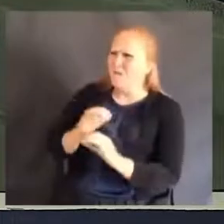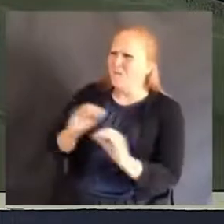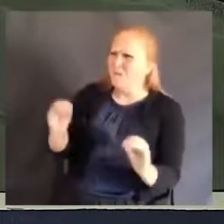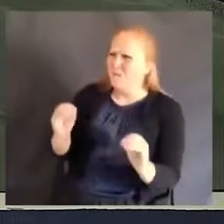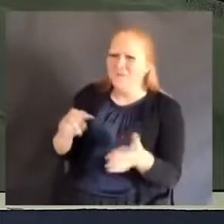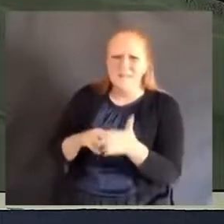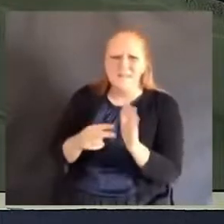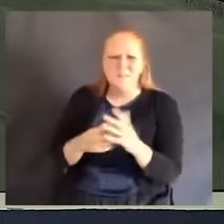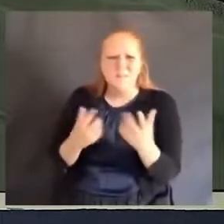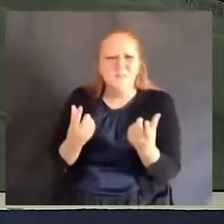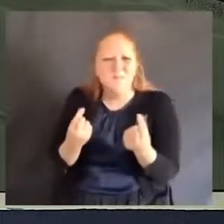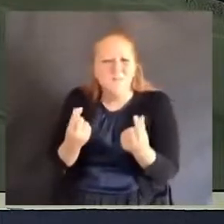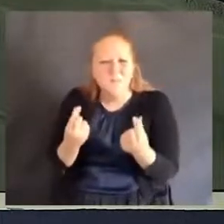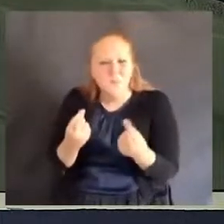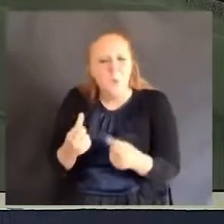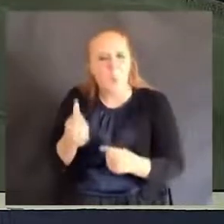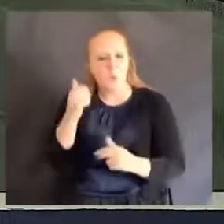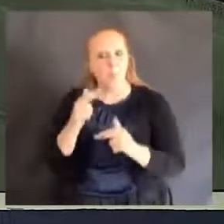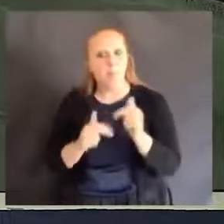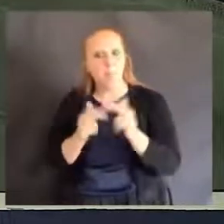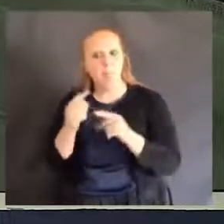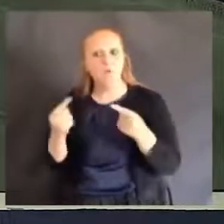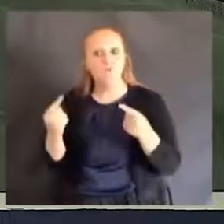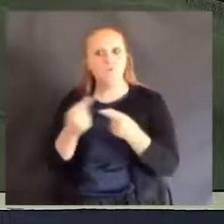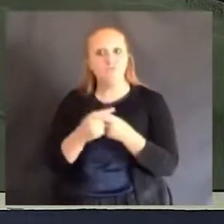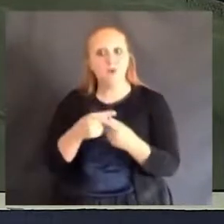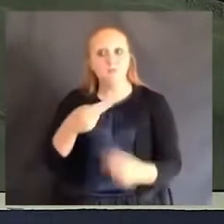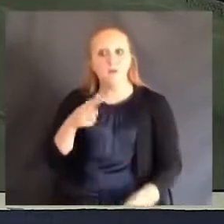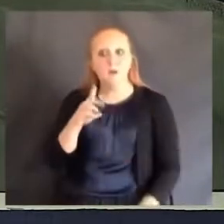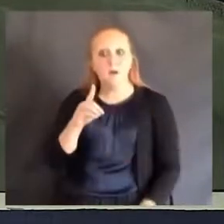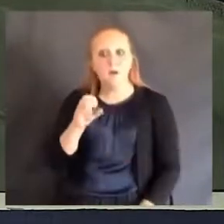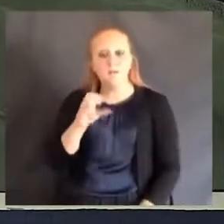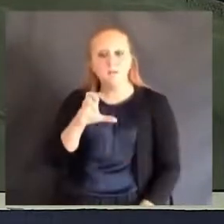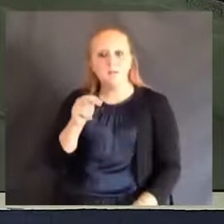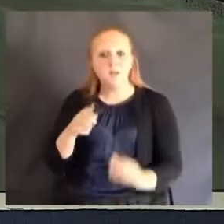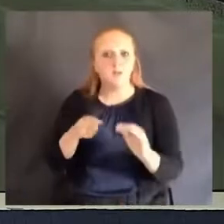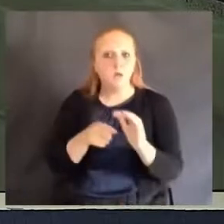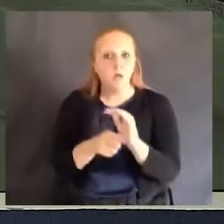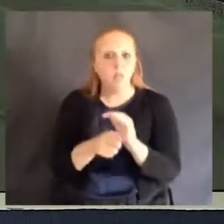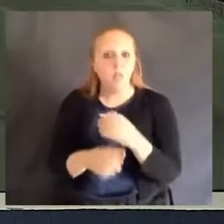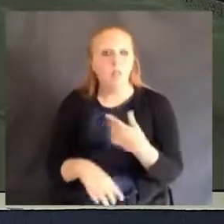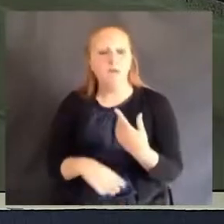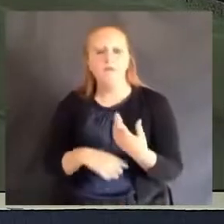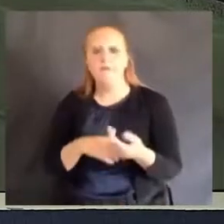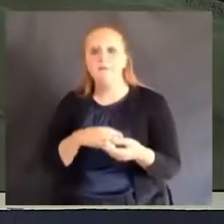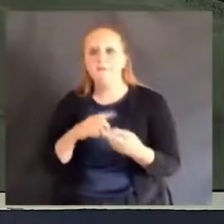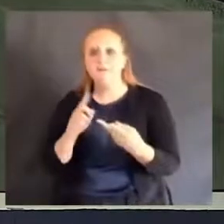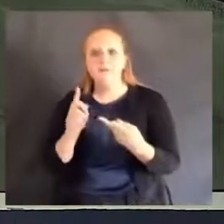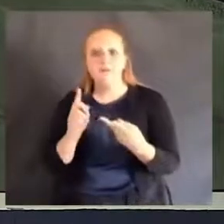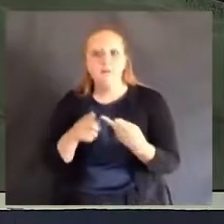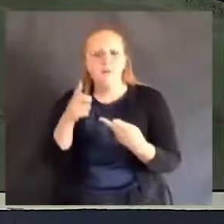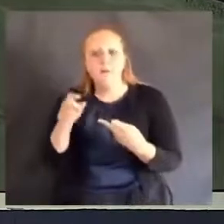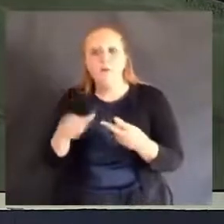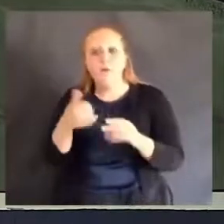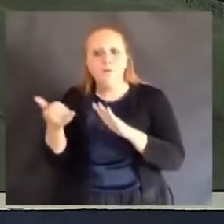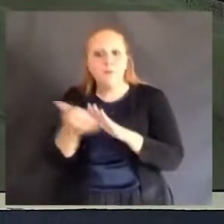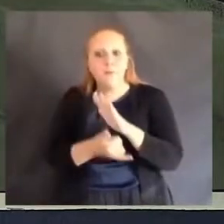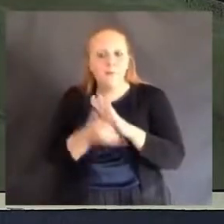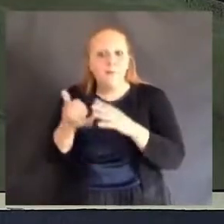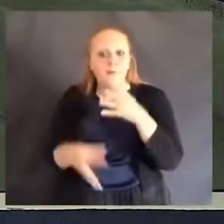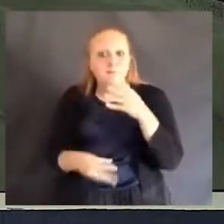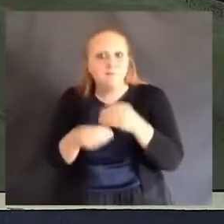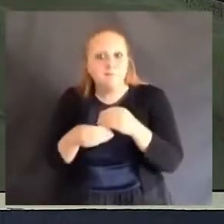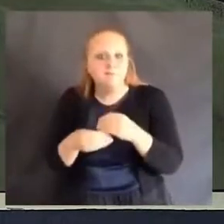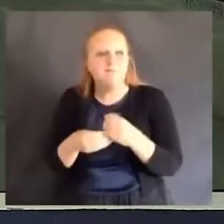the Cross Hudson Tunnel? Not fund the 2nd Avenue subway extension? Not approve the MTA's